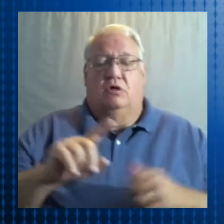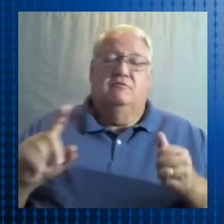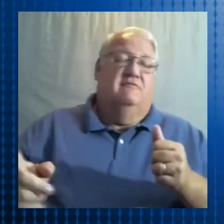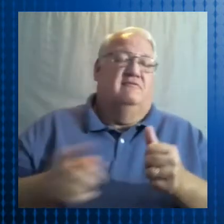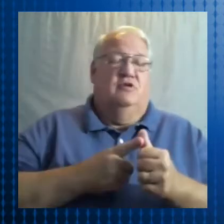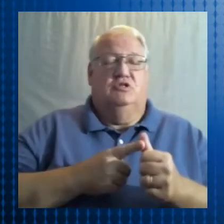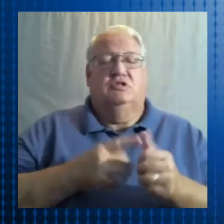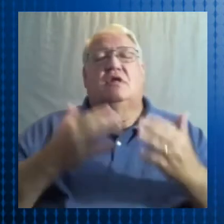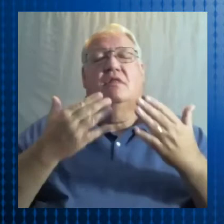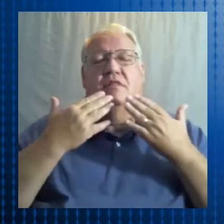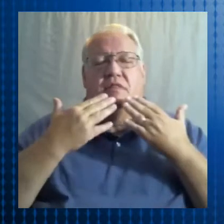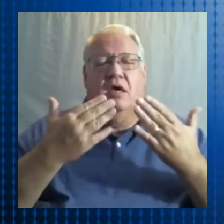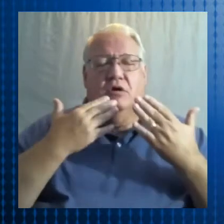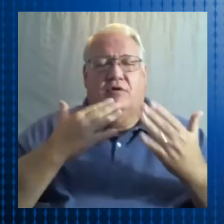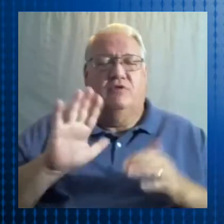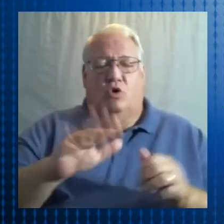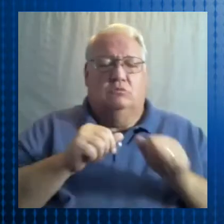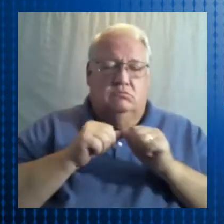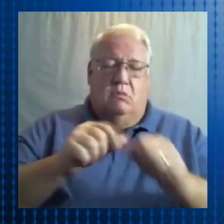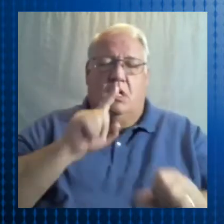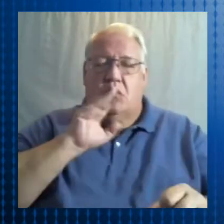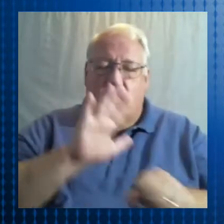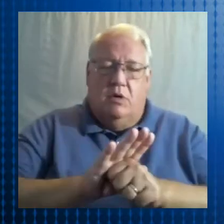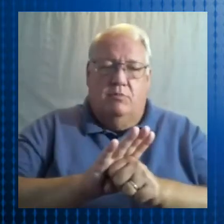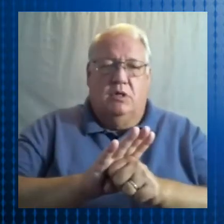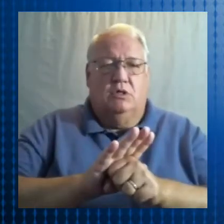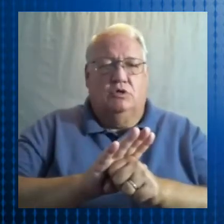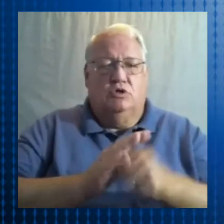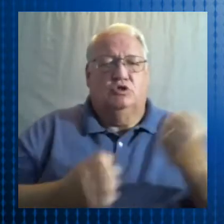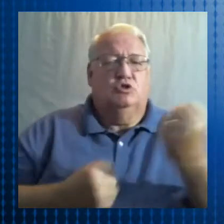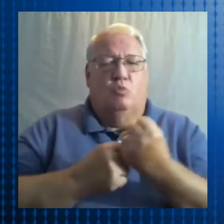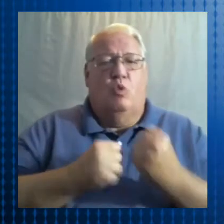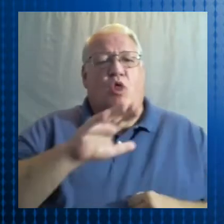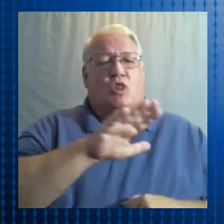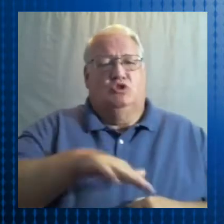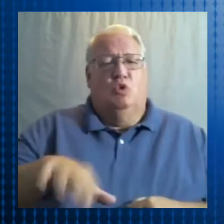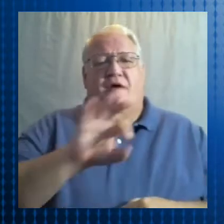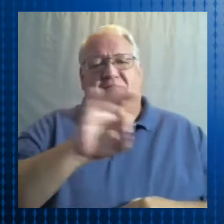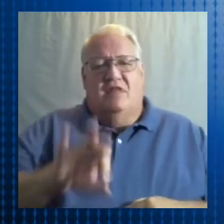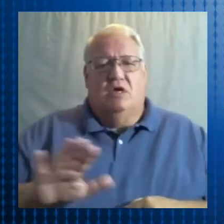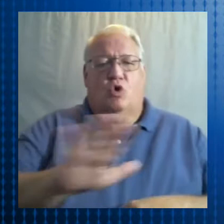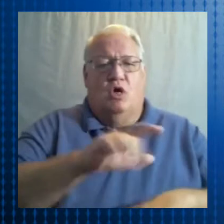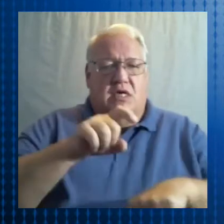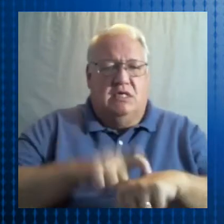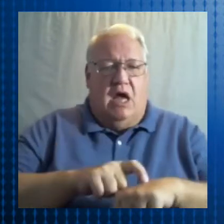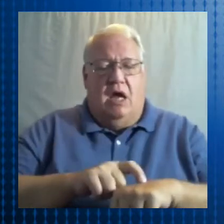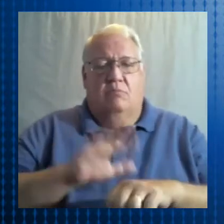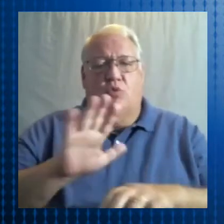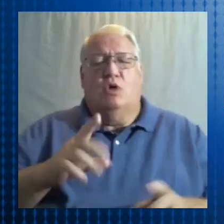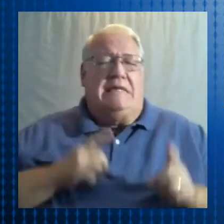thank you for your ongoing commitment to the children of Flint. Your time, dedication,